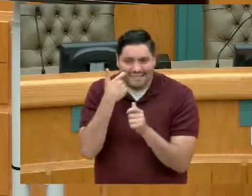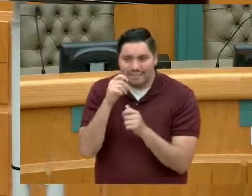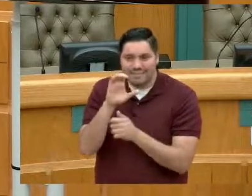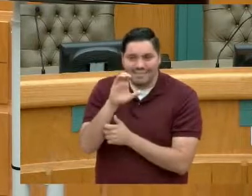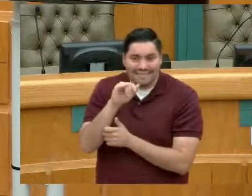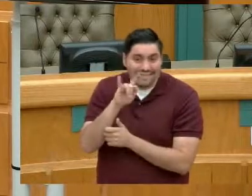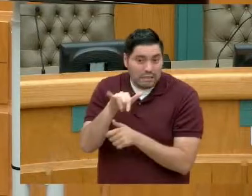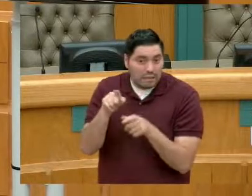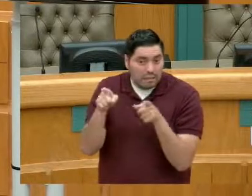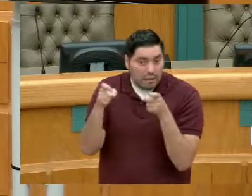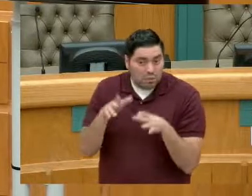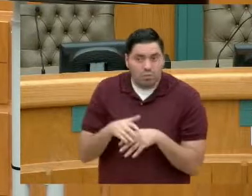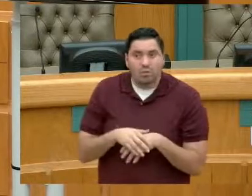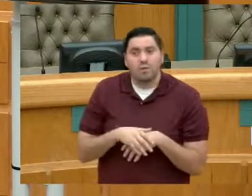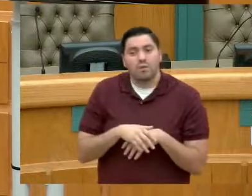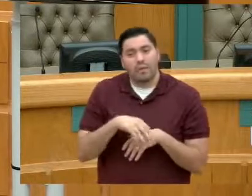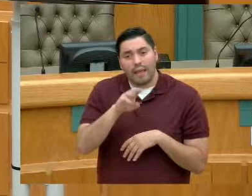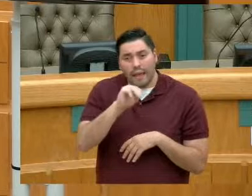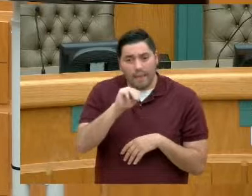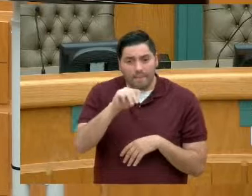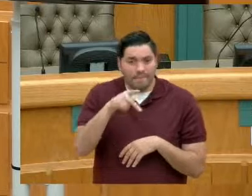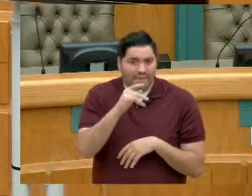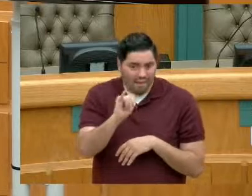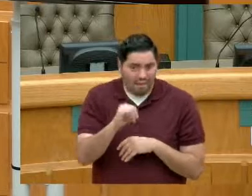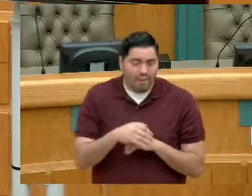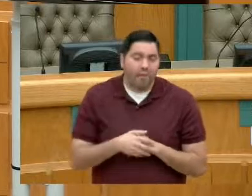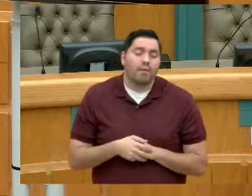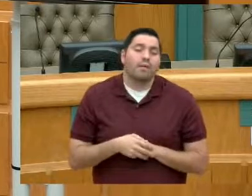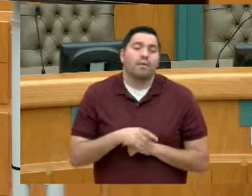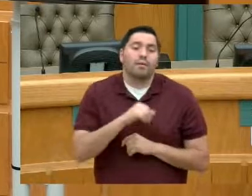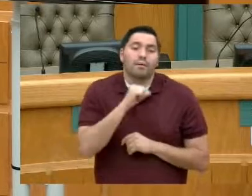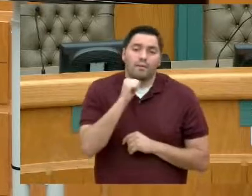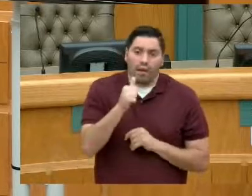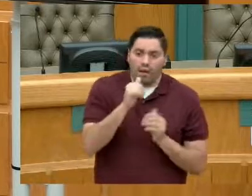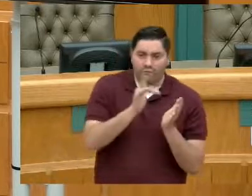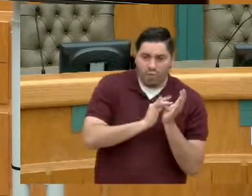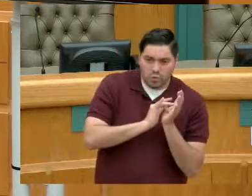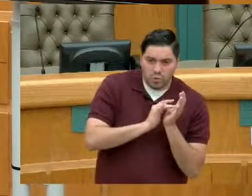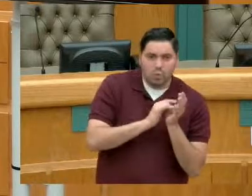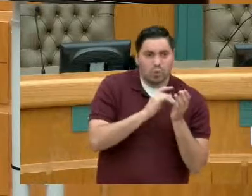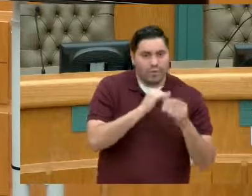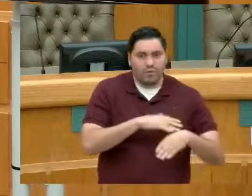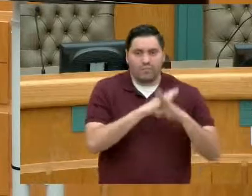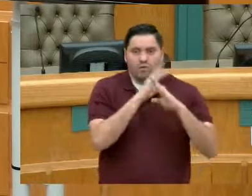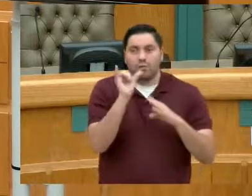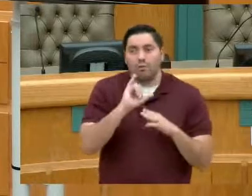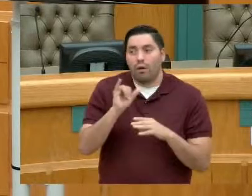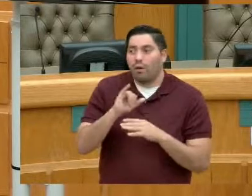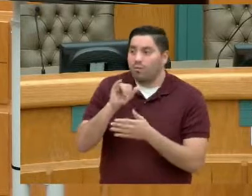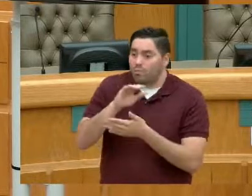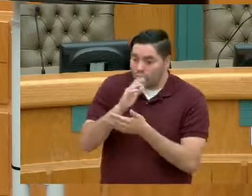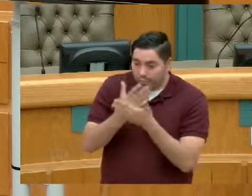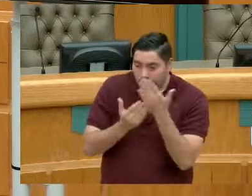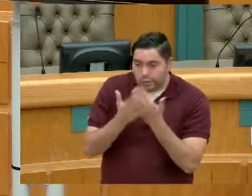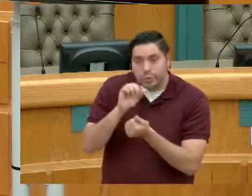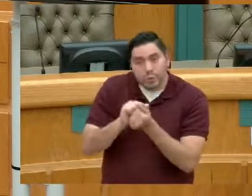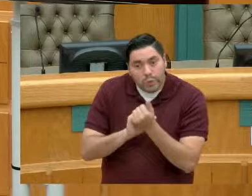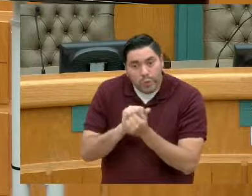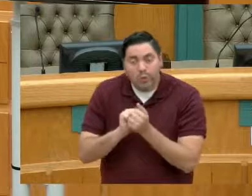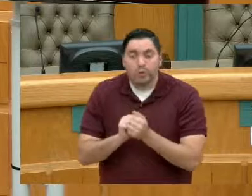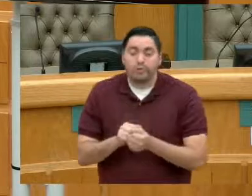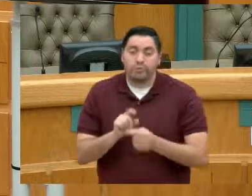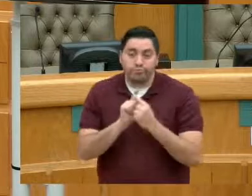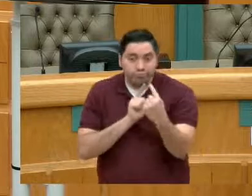continue practicing the NPIs, the non-pharmaceutical interventions, washing your hands, social distancing,